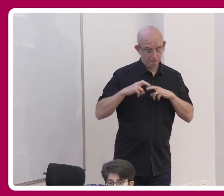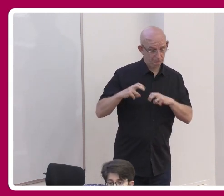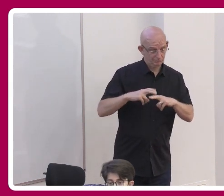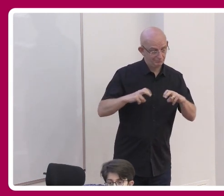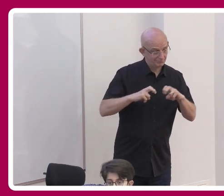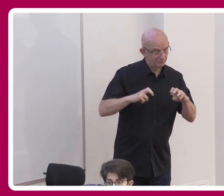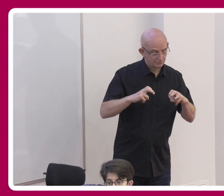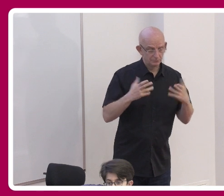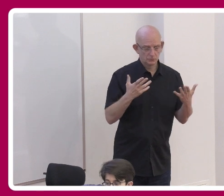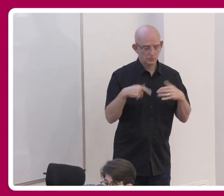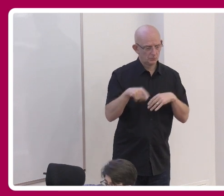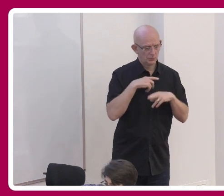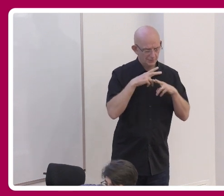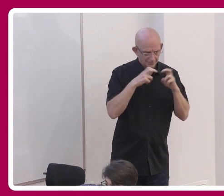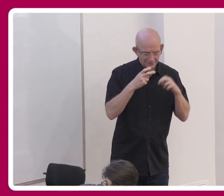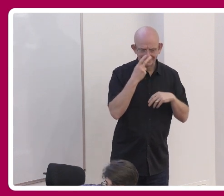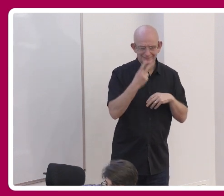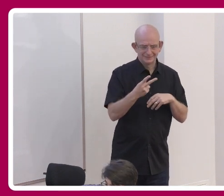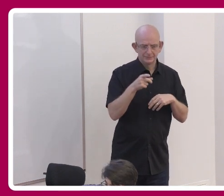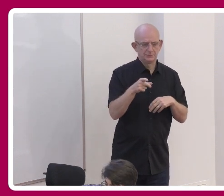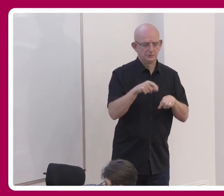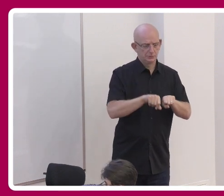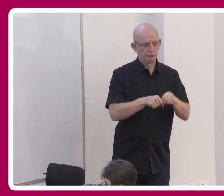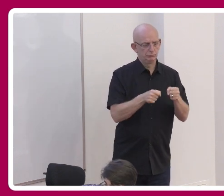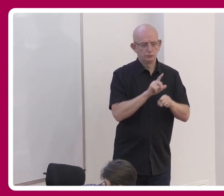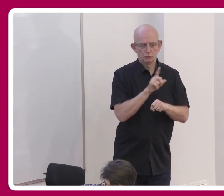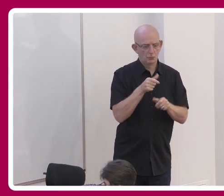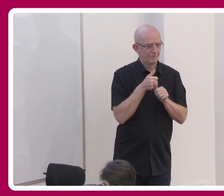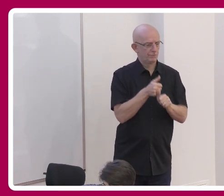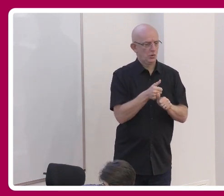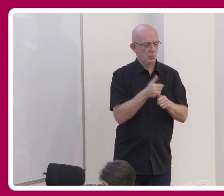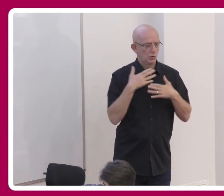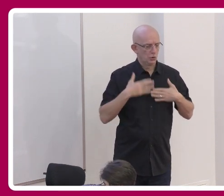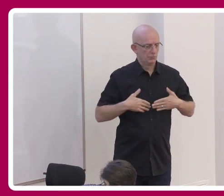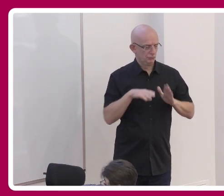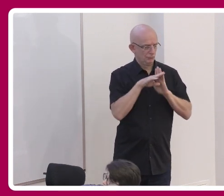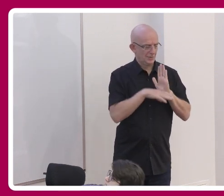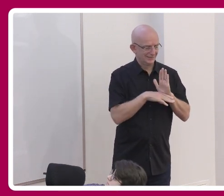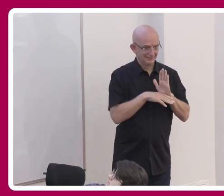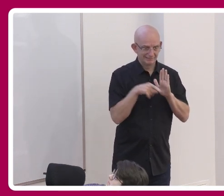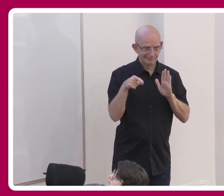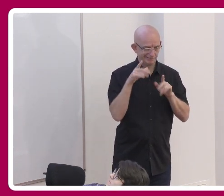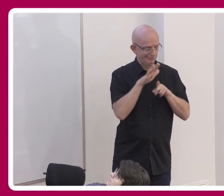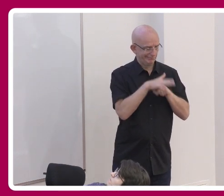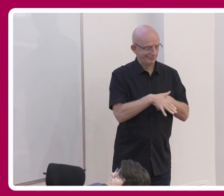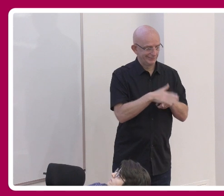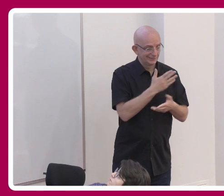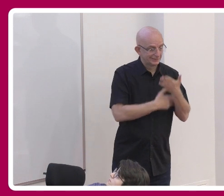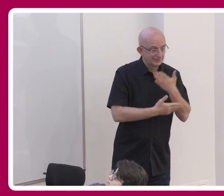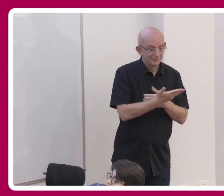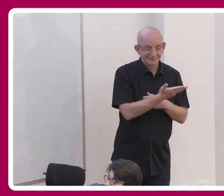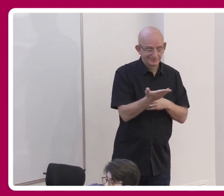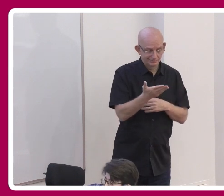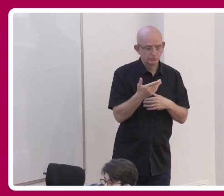there's sort of like those steps, right? There's interviews, and these are typically the most important, and they include a broad range